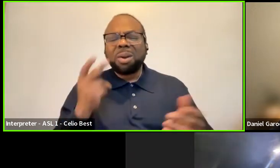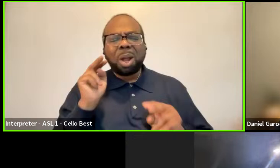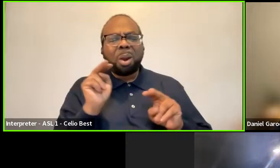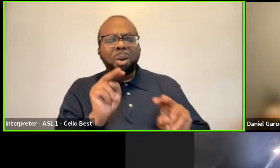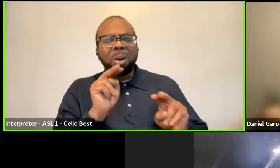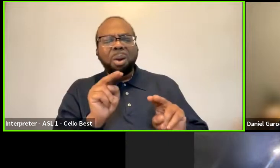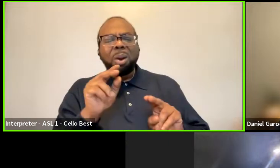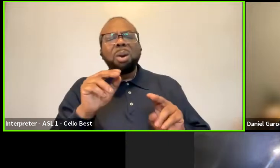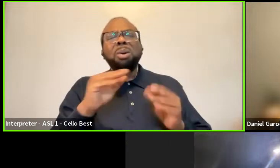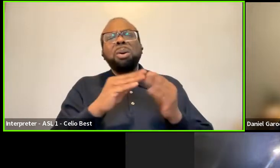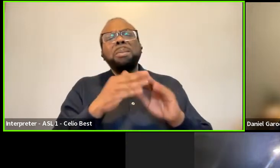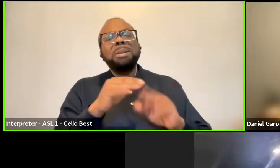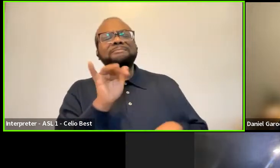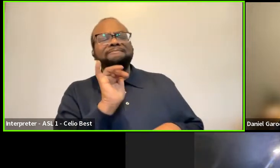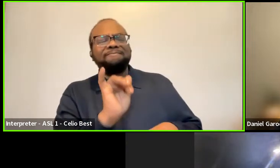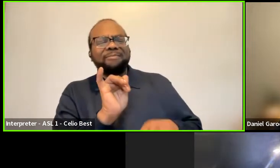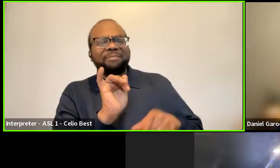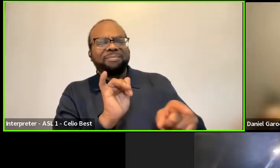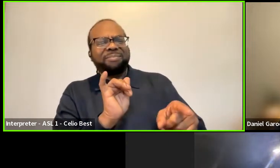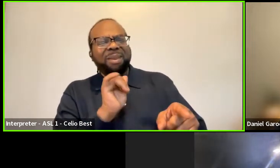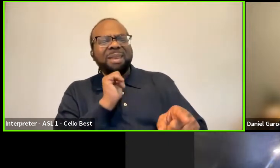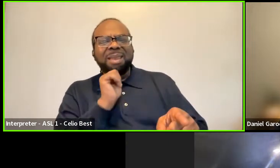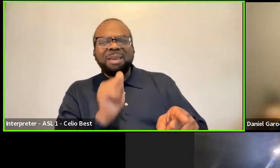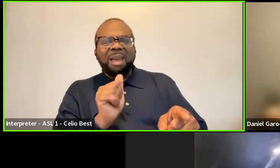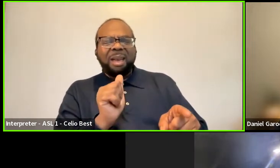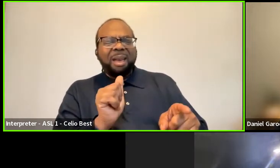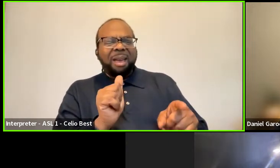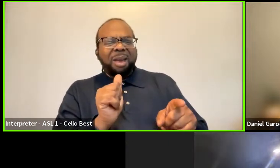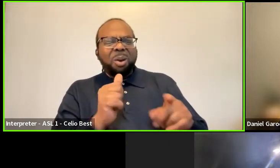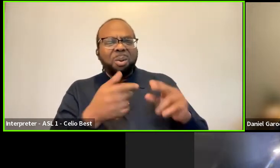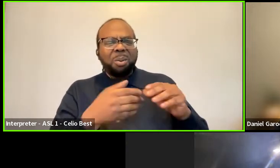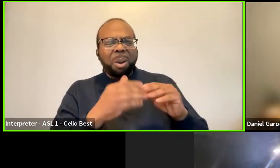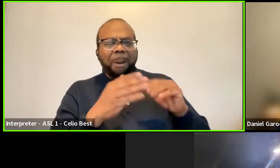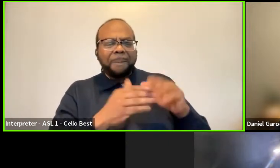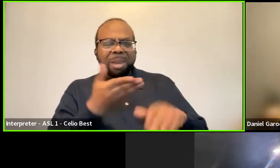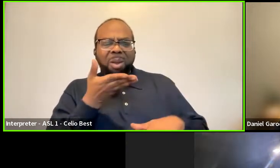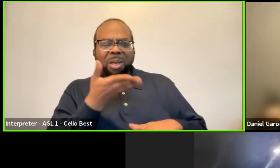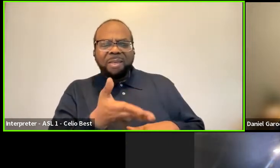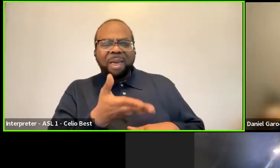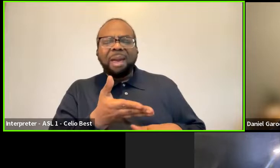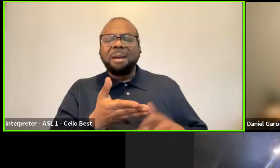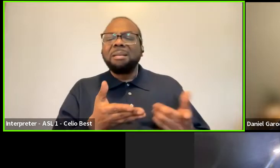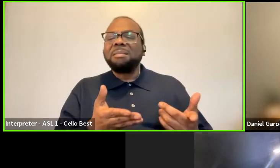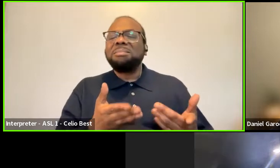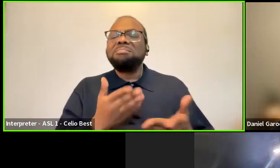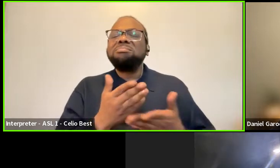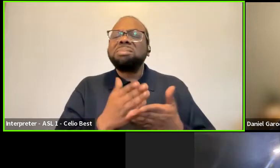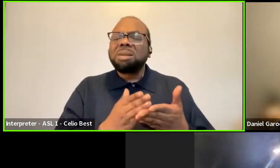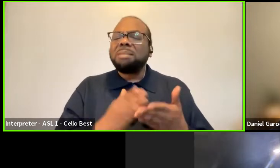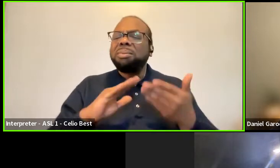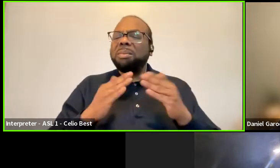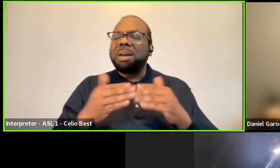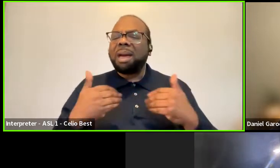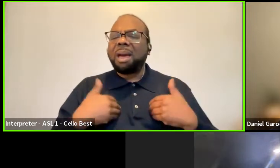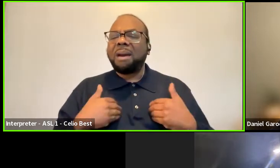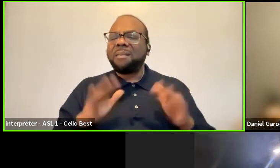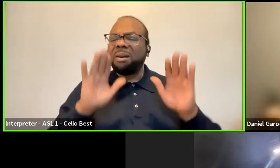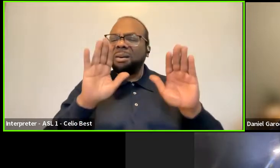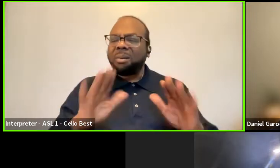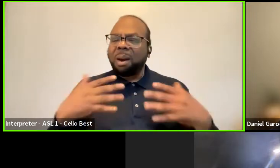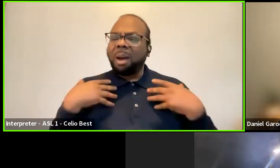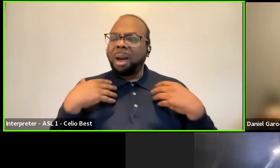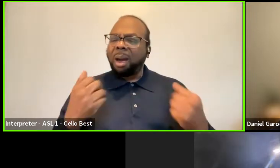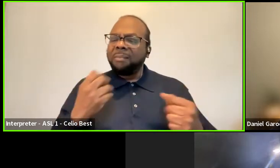and stated we were not going to build in those communities. Communities where you have excellent health care, good